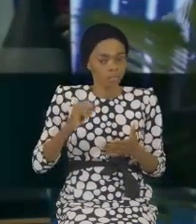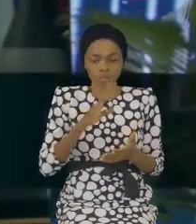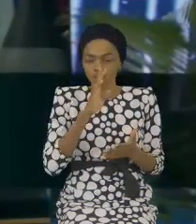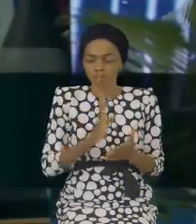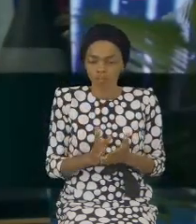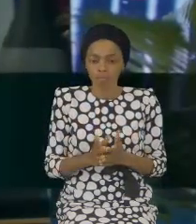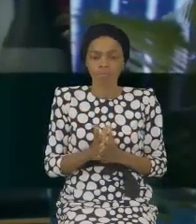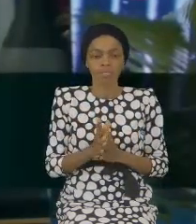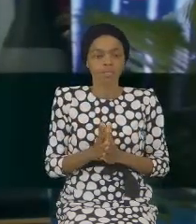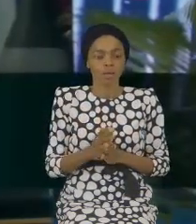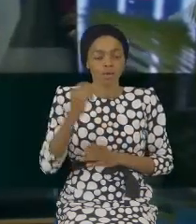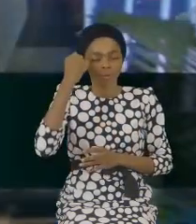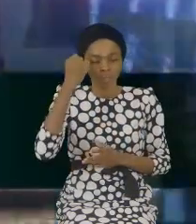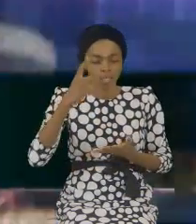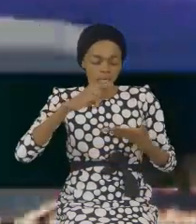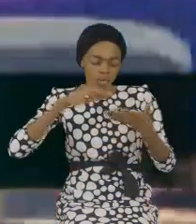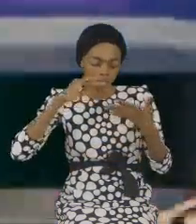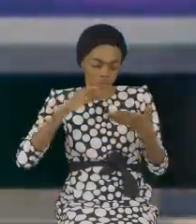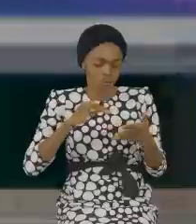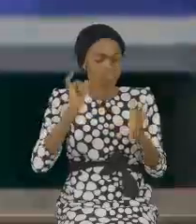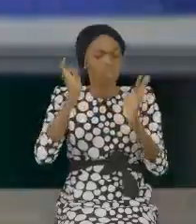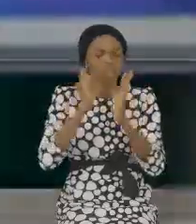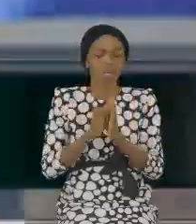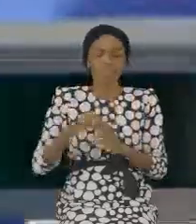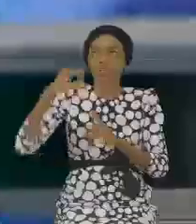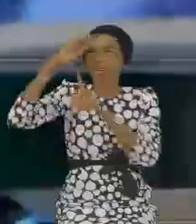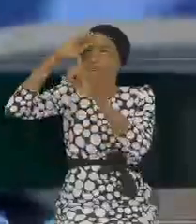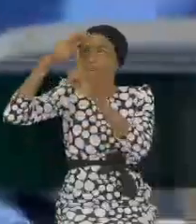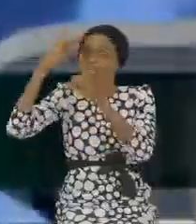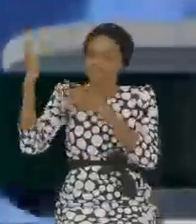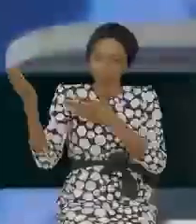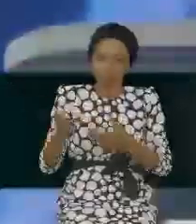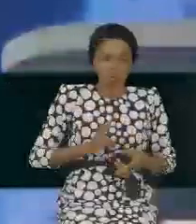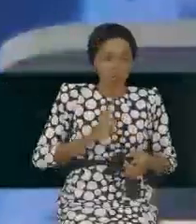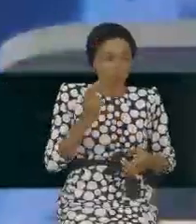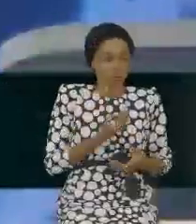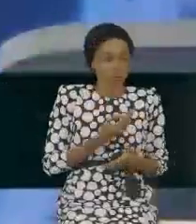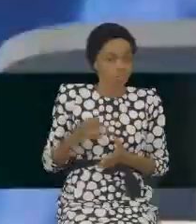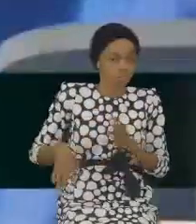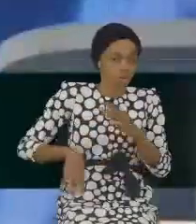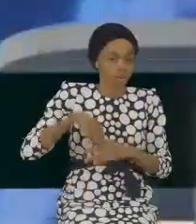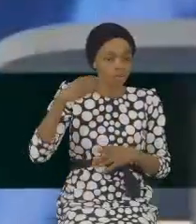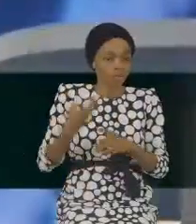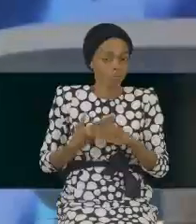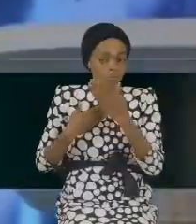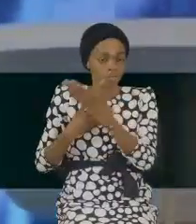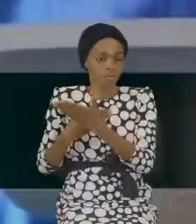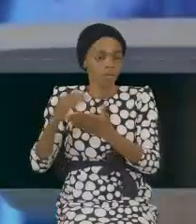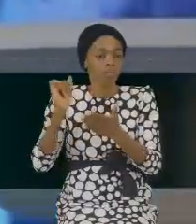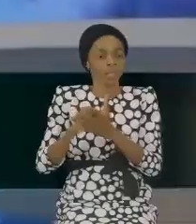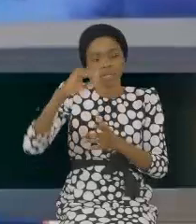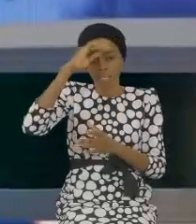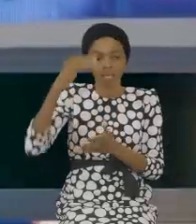emphasized, underscored, that he brought us out from this, that he might bring us